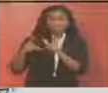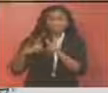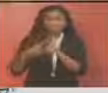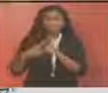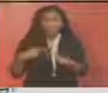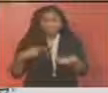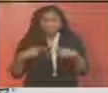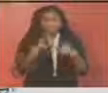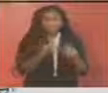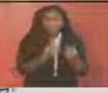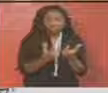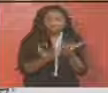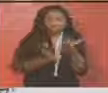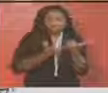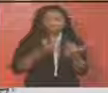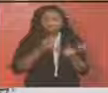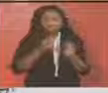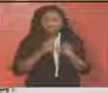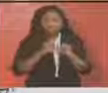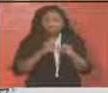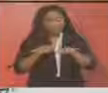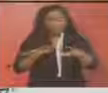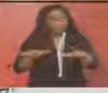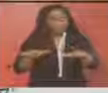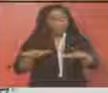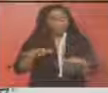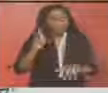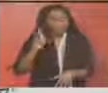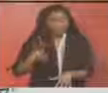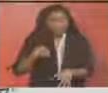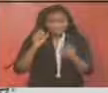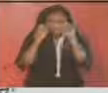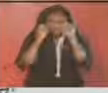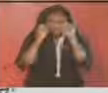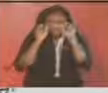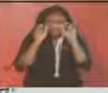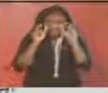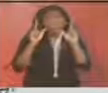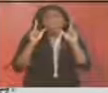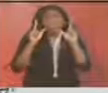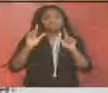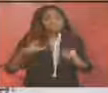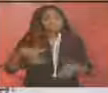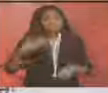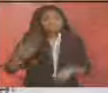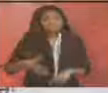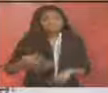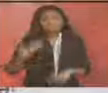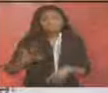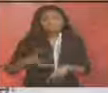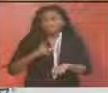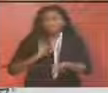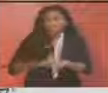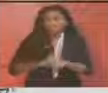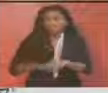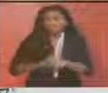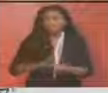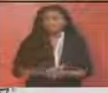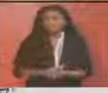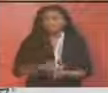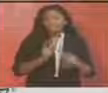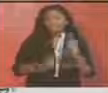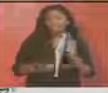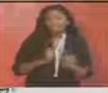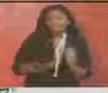congregate, and we need to remain vigilant at all times. We are listed in Trinidad and Tobago as having community